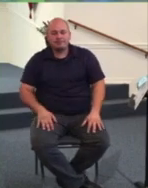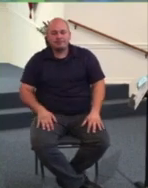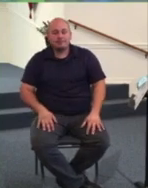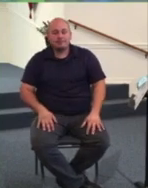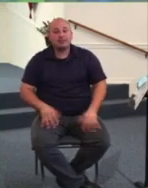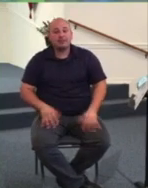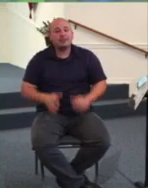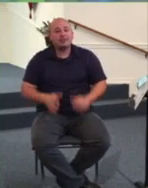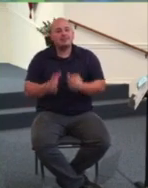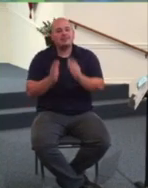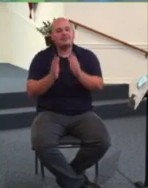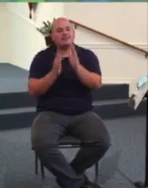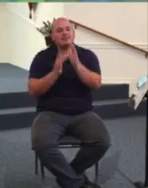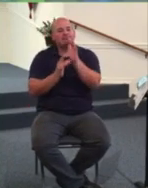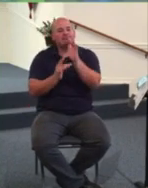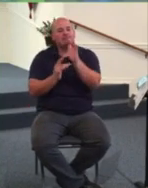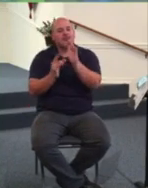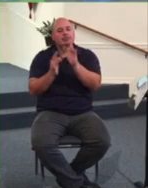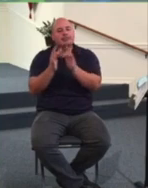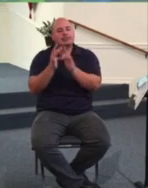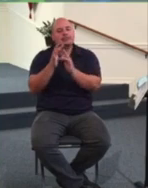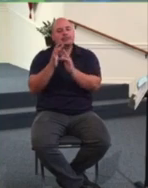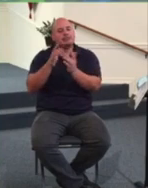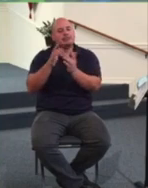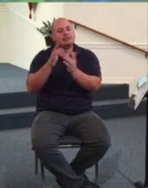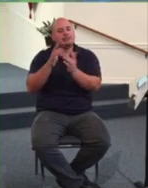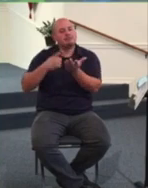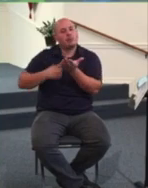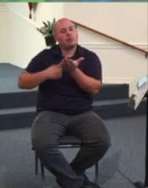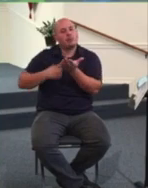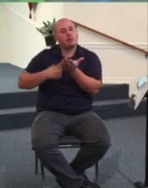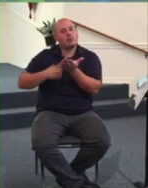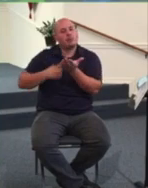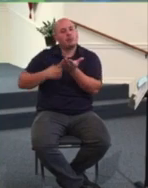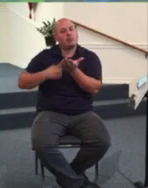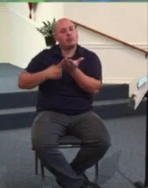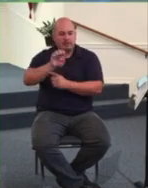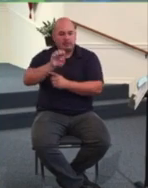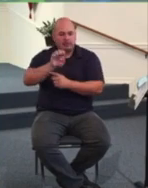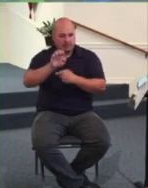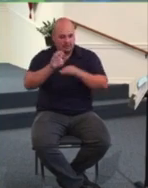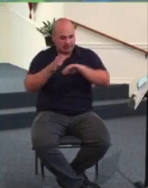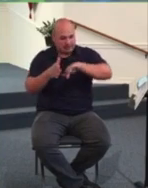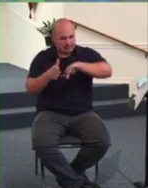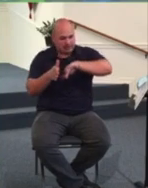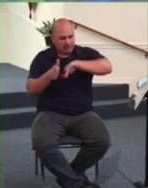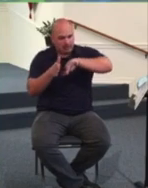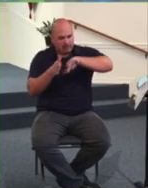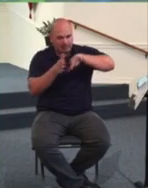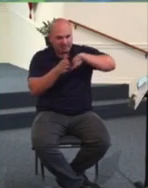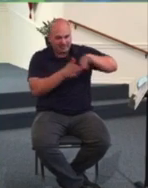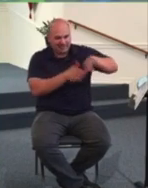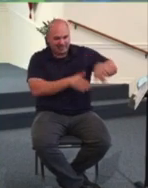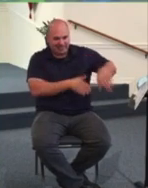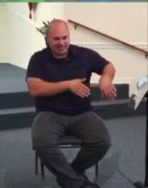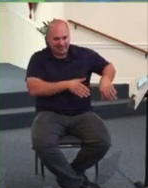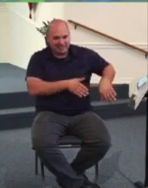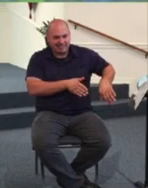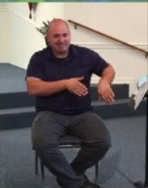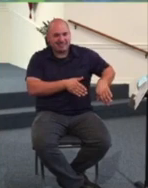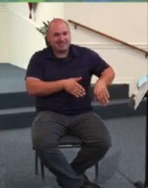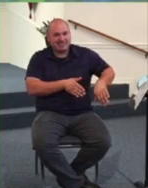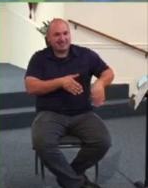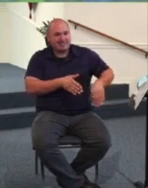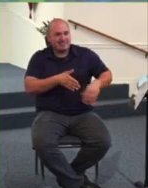the offense, set aside the dishonor that they've done to us, set aside our fear, be